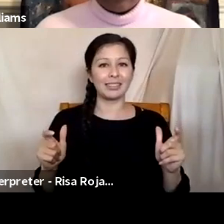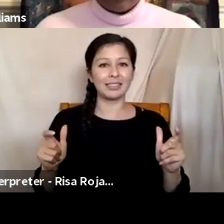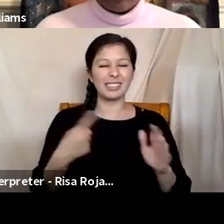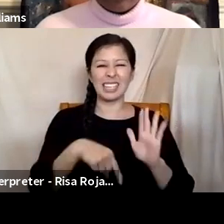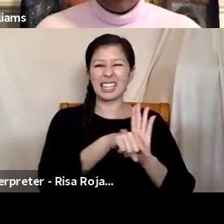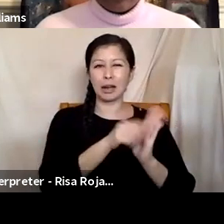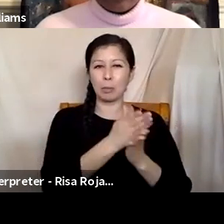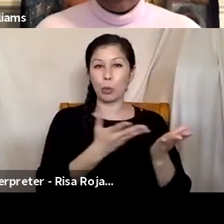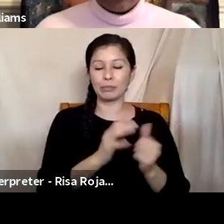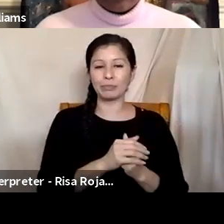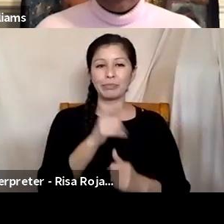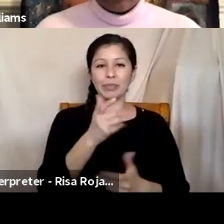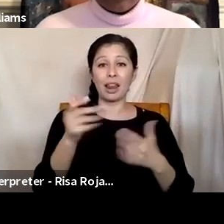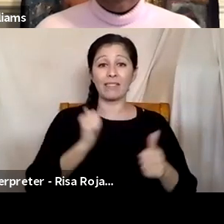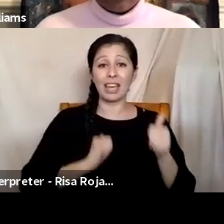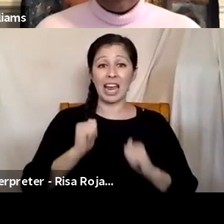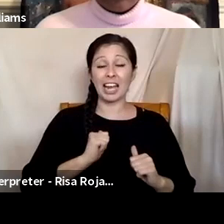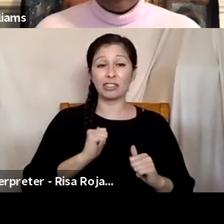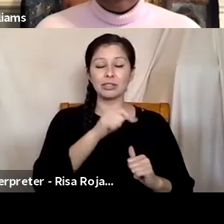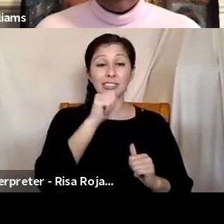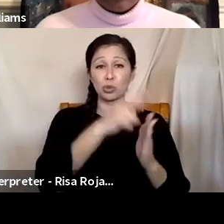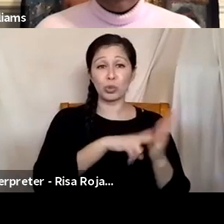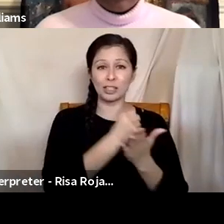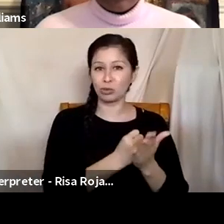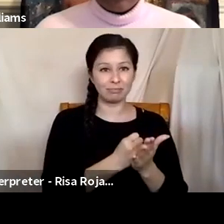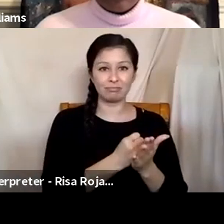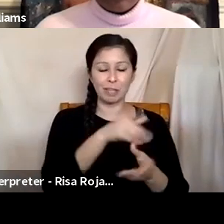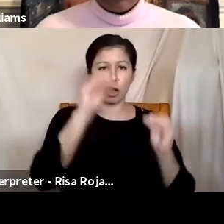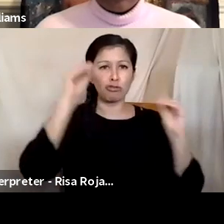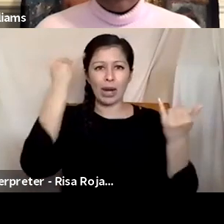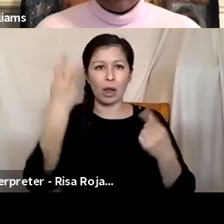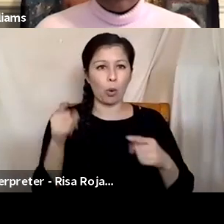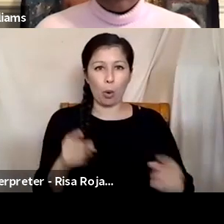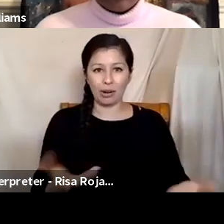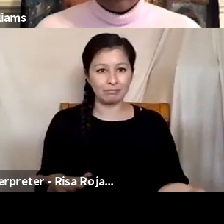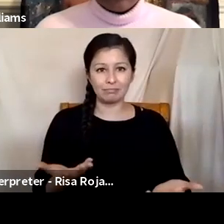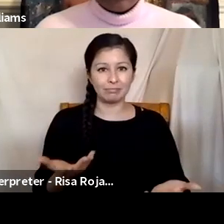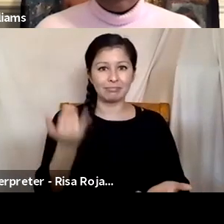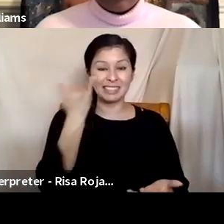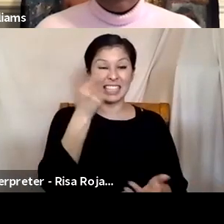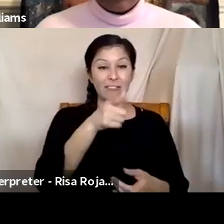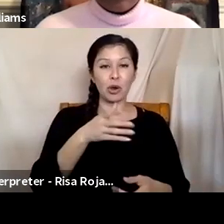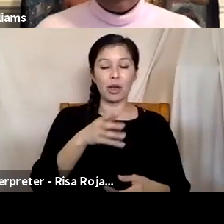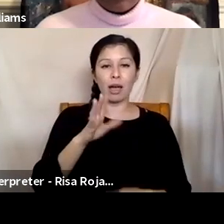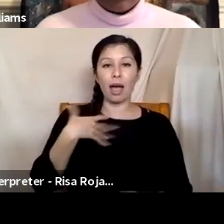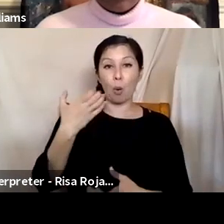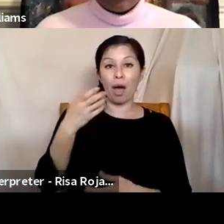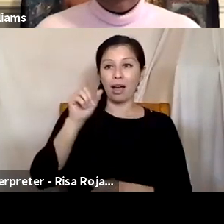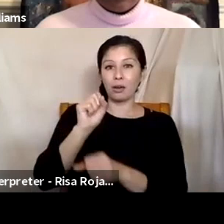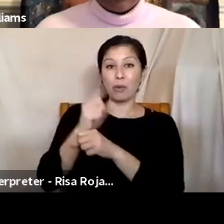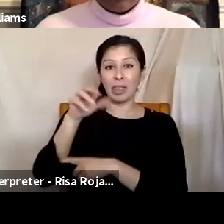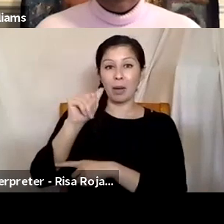negative part of it. There are a lot of actresses who didn't read the script. They had no idea what was going on. So if you're auditioning for a project and it seems